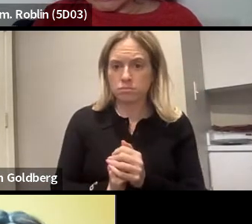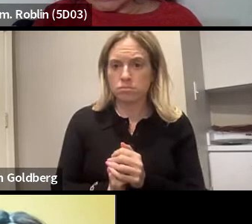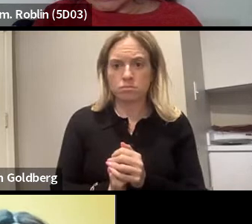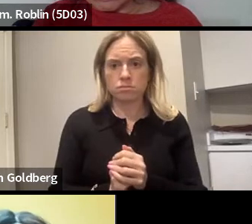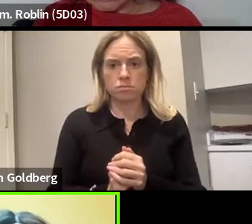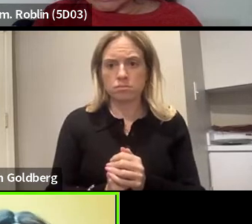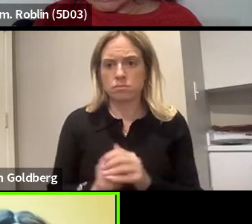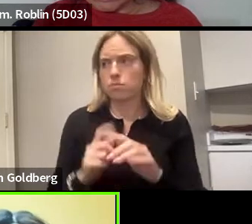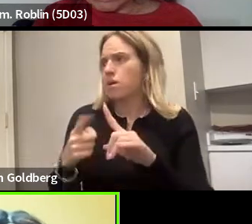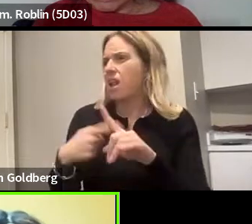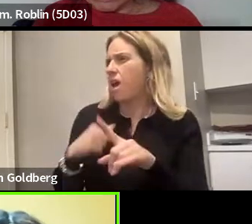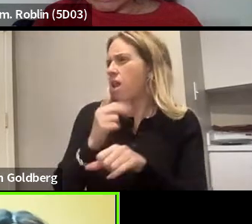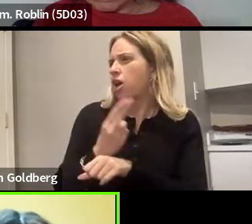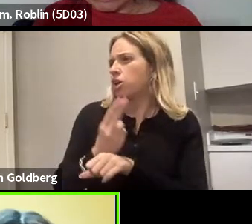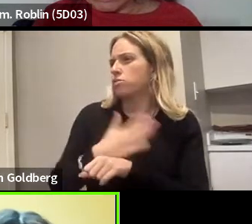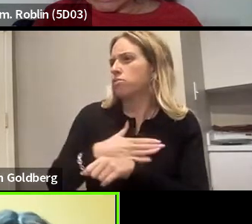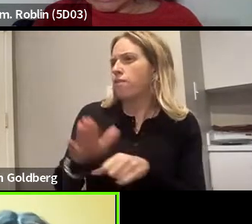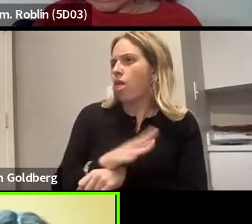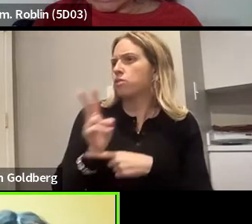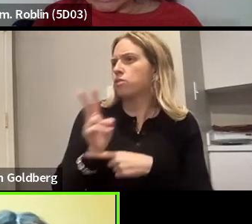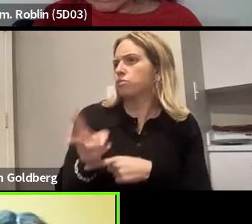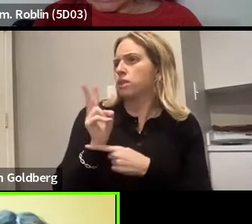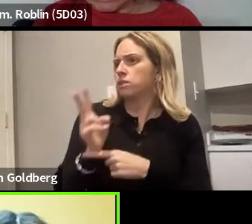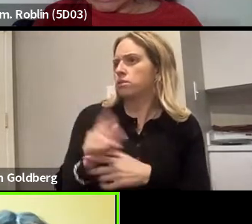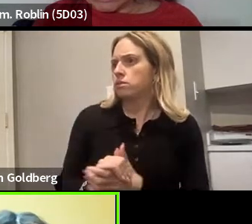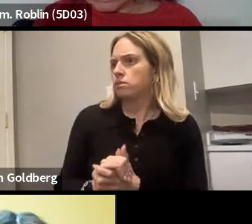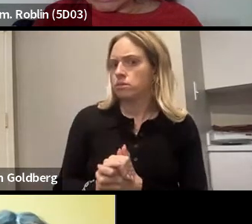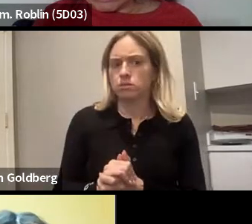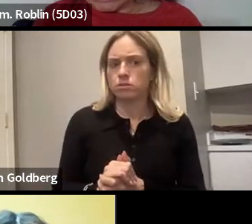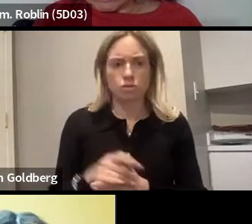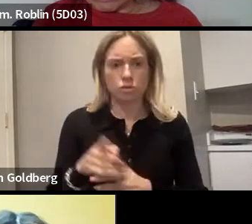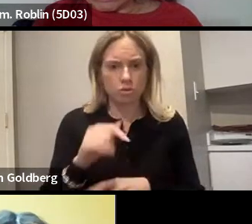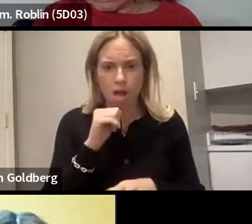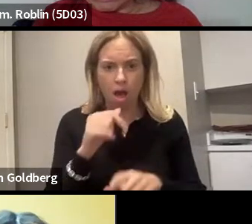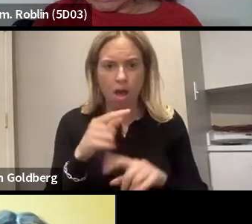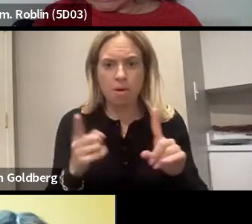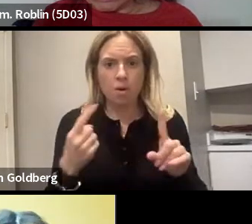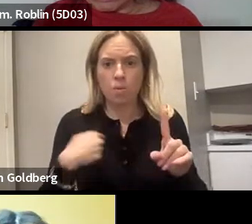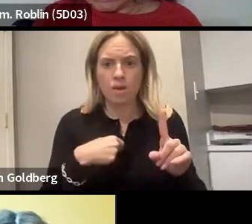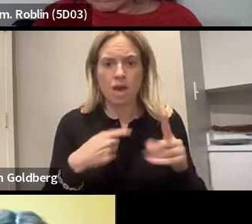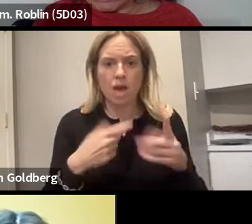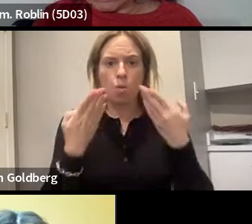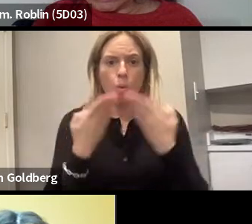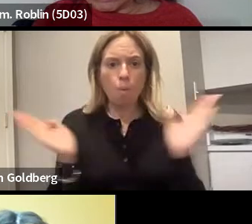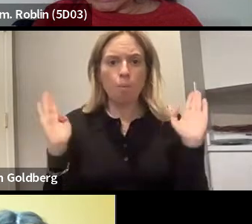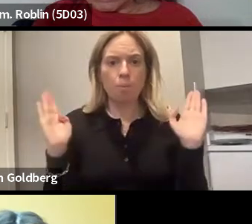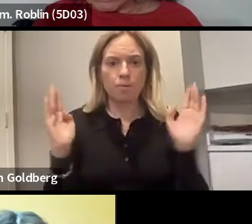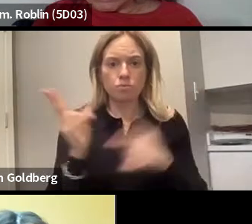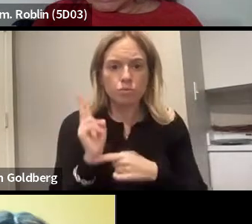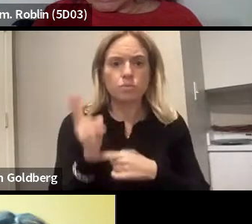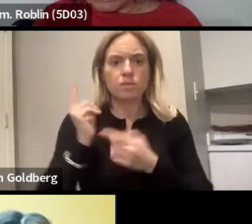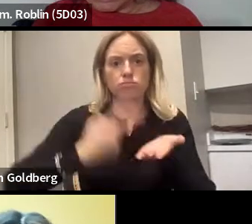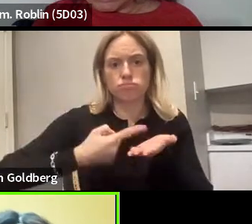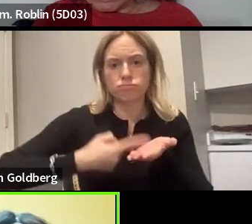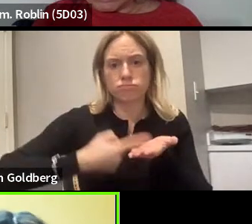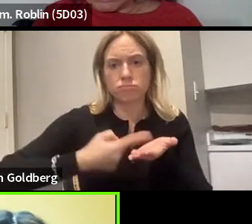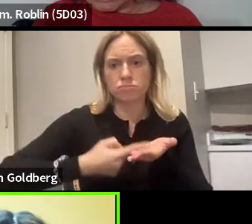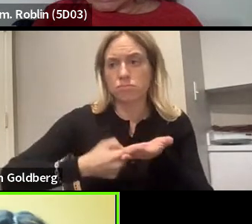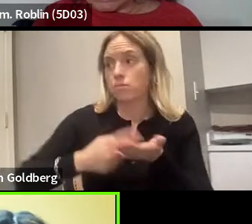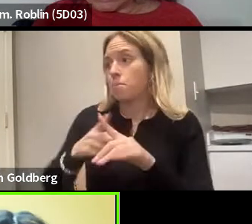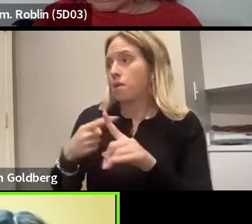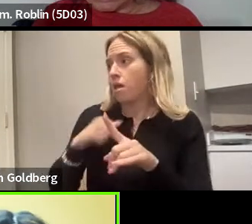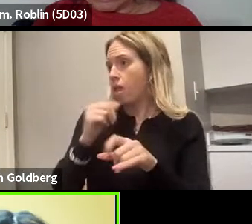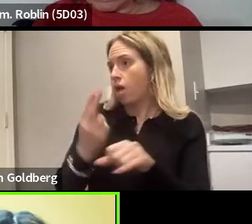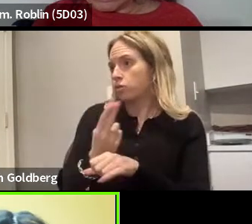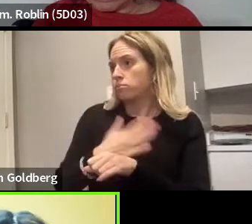didn't exercise my full 2 minutes. You did not, but we had an open 2 minutes for discussion. I did not